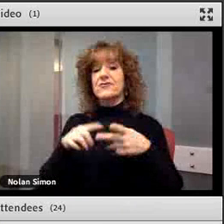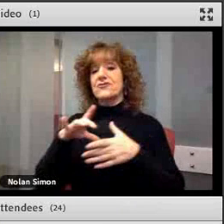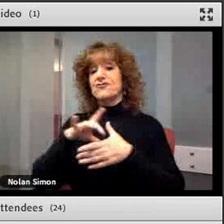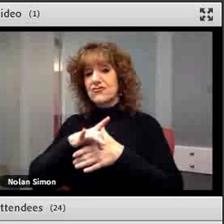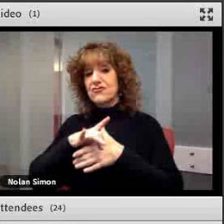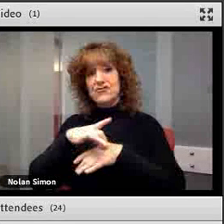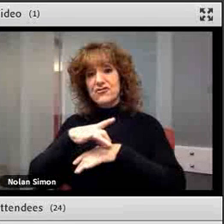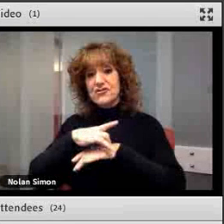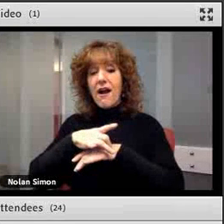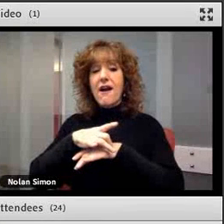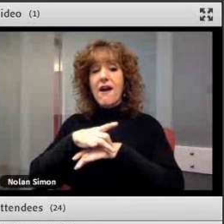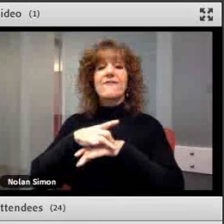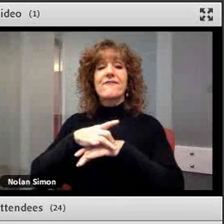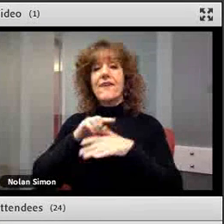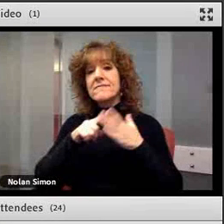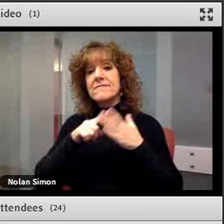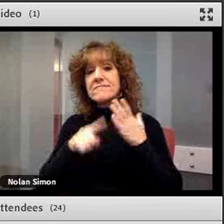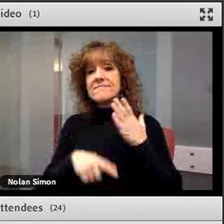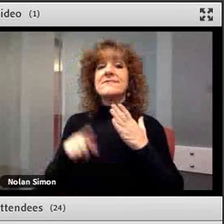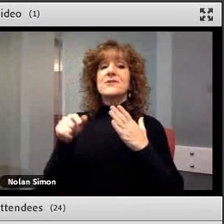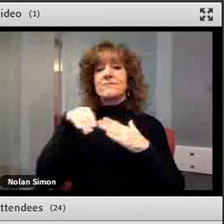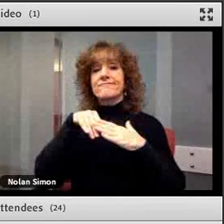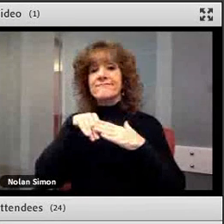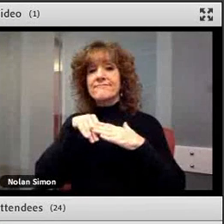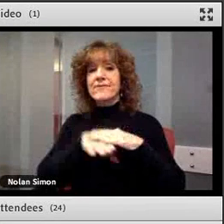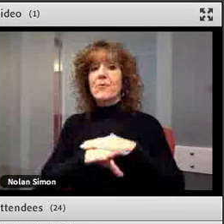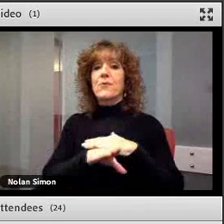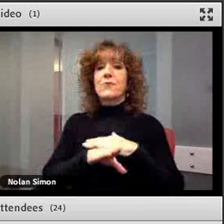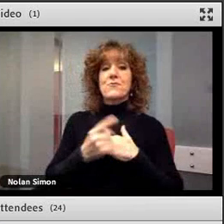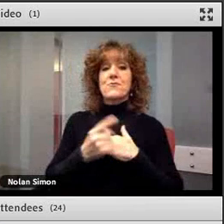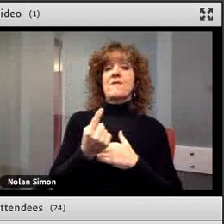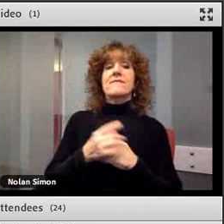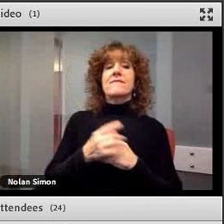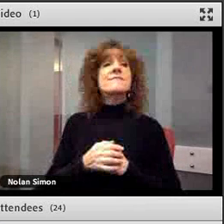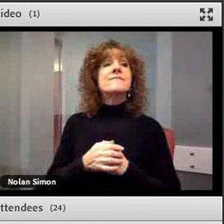geography, speed. So you can actually go into one of these